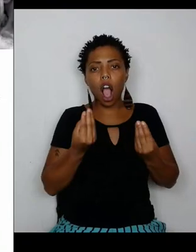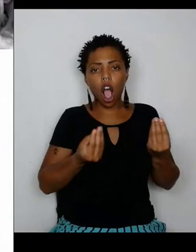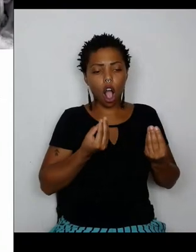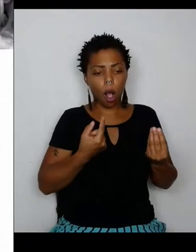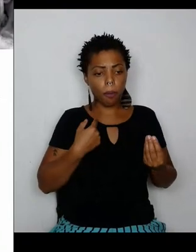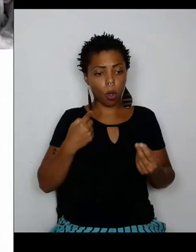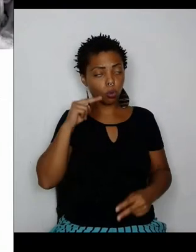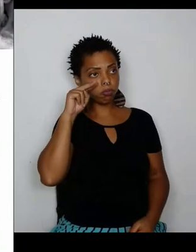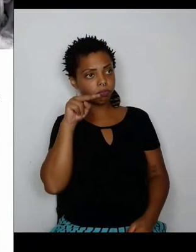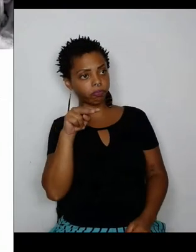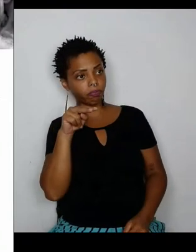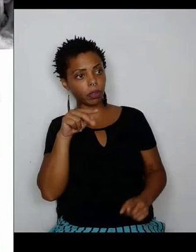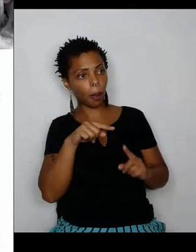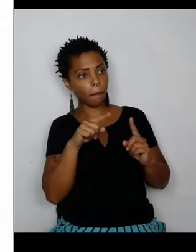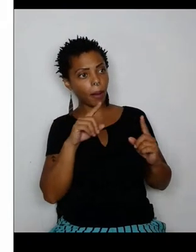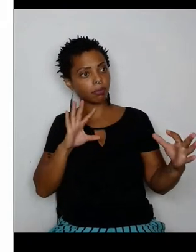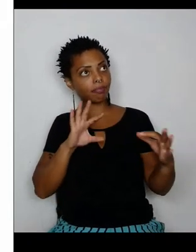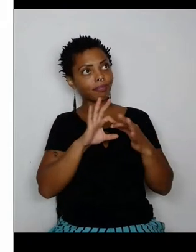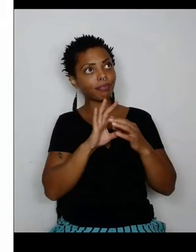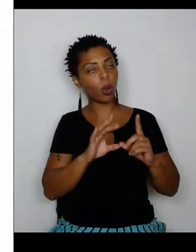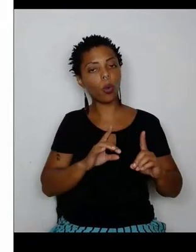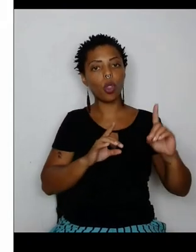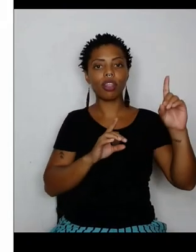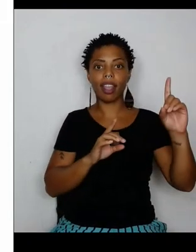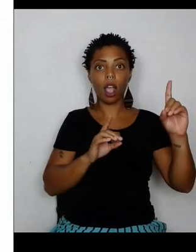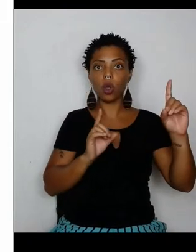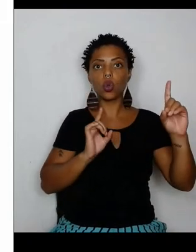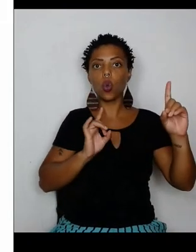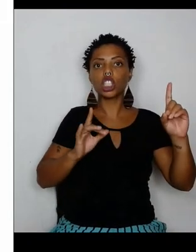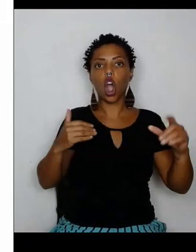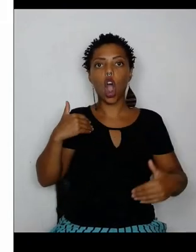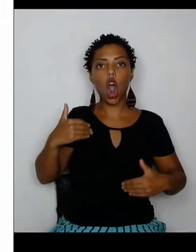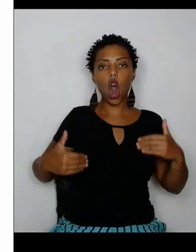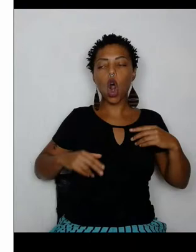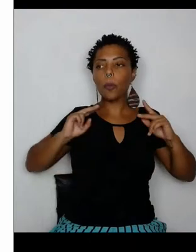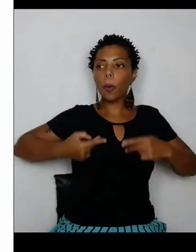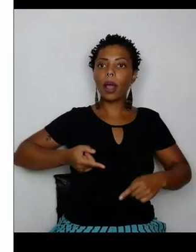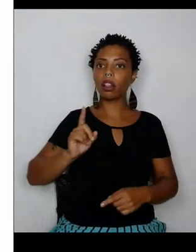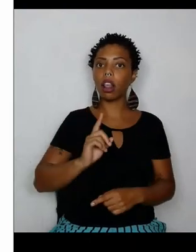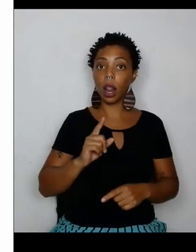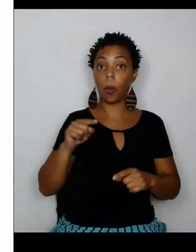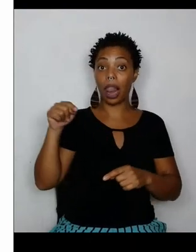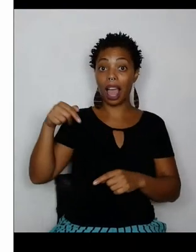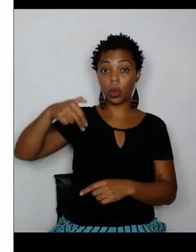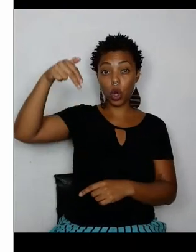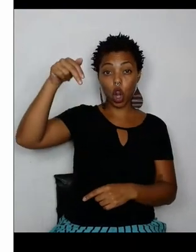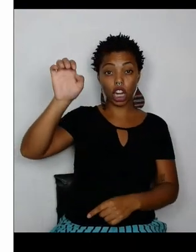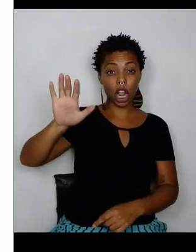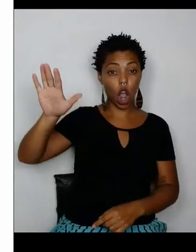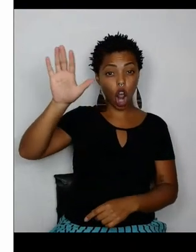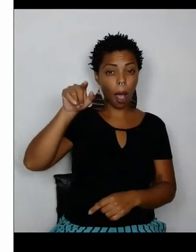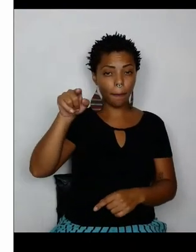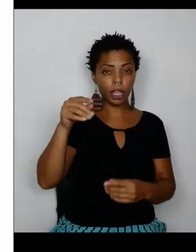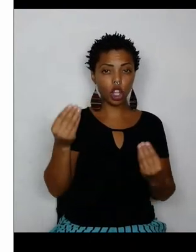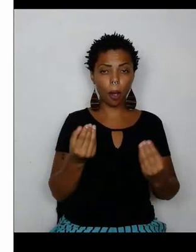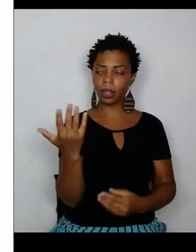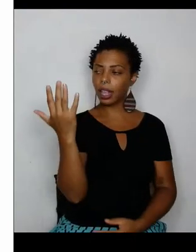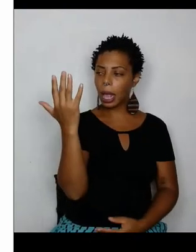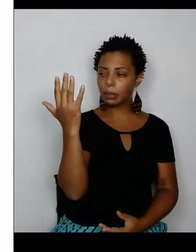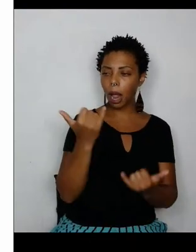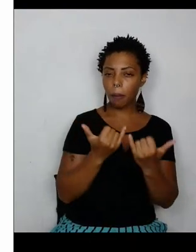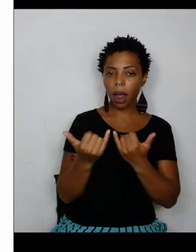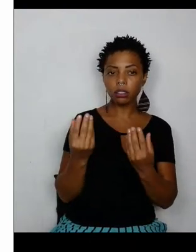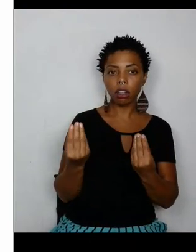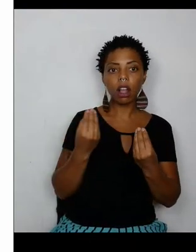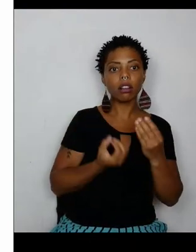cell in northern europe this mirroring function contributed to the development of portraiture with his